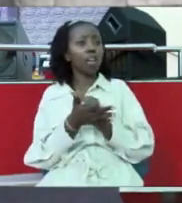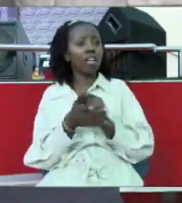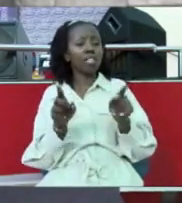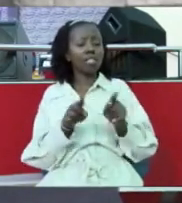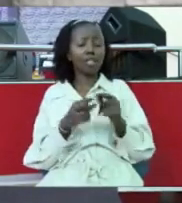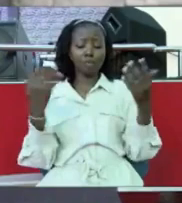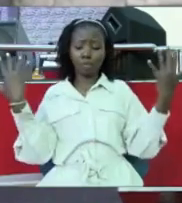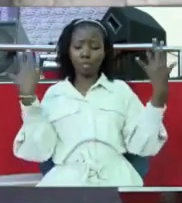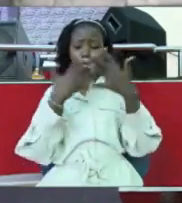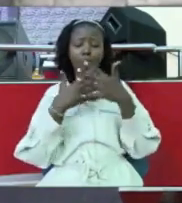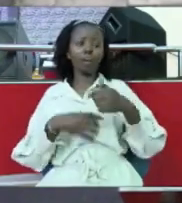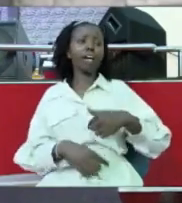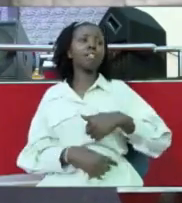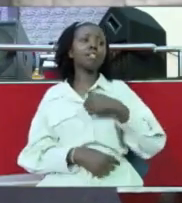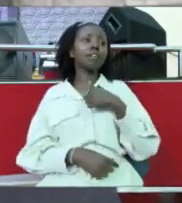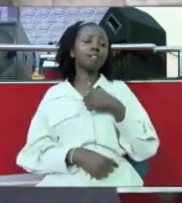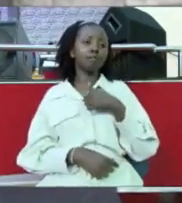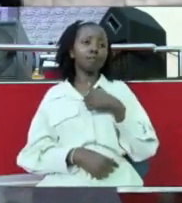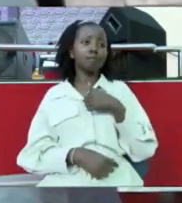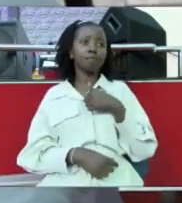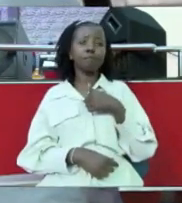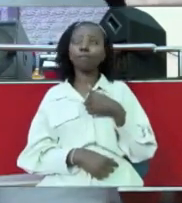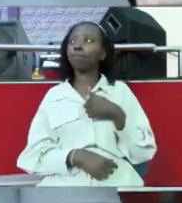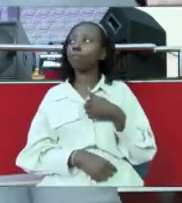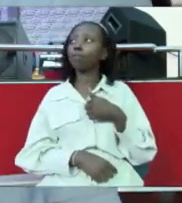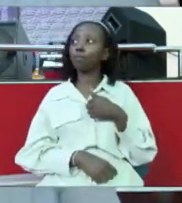you. Itaweza kukushangaza.